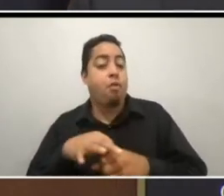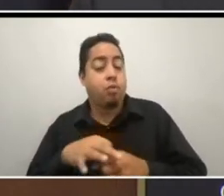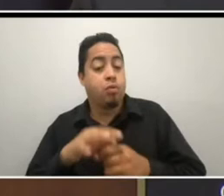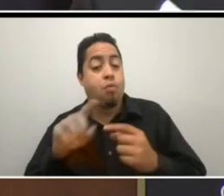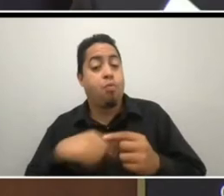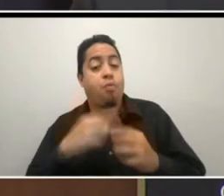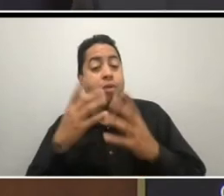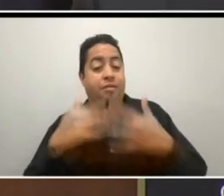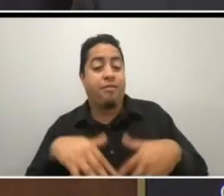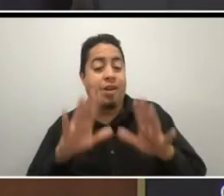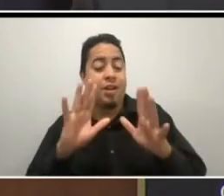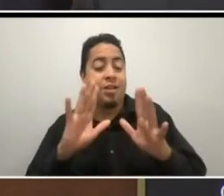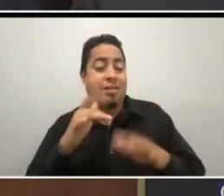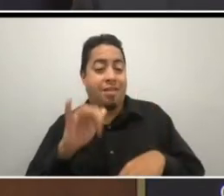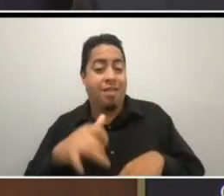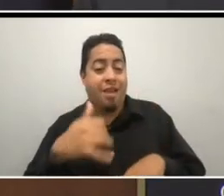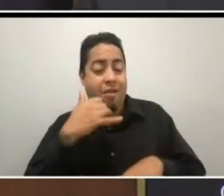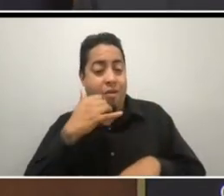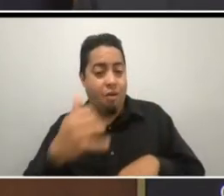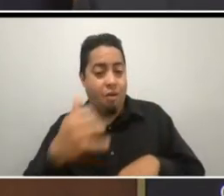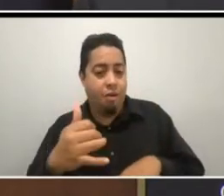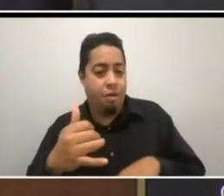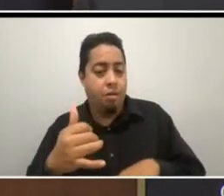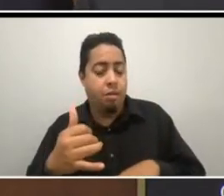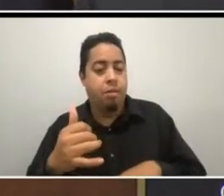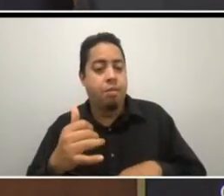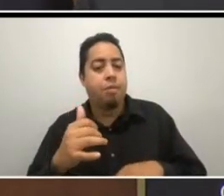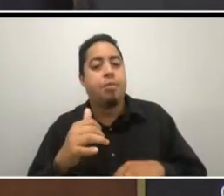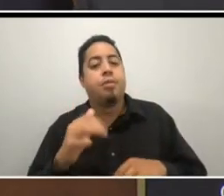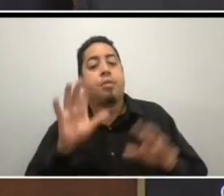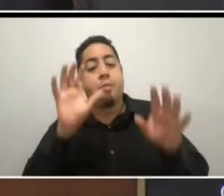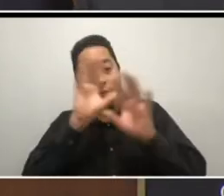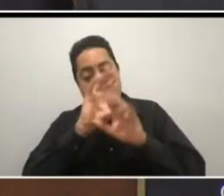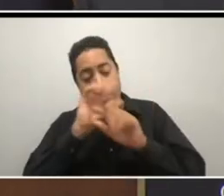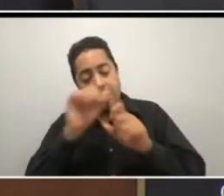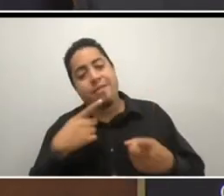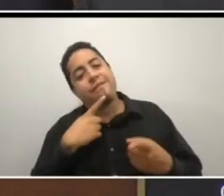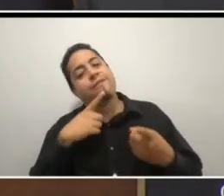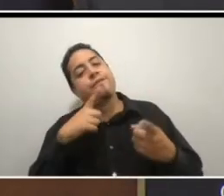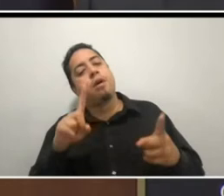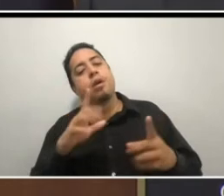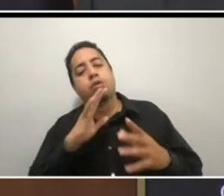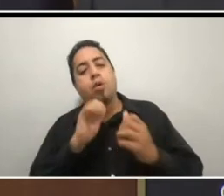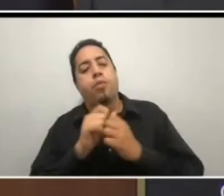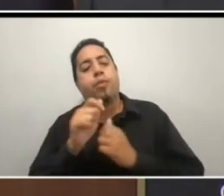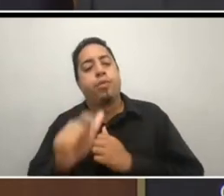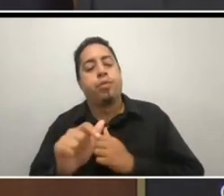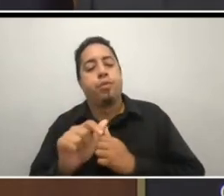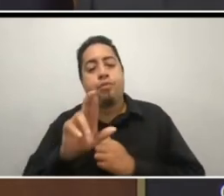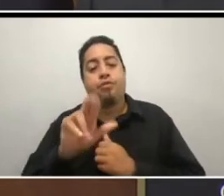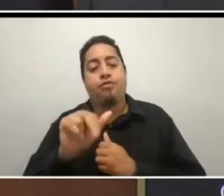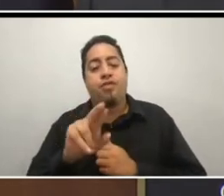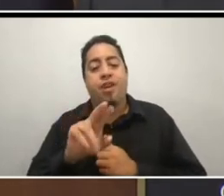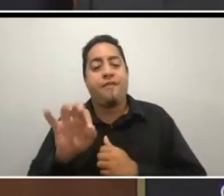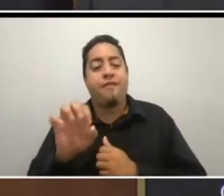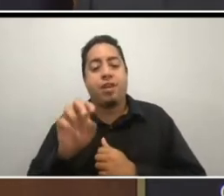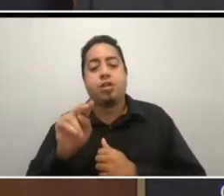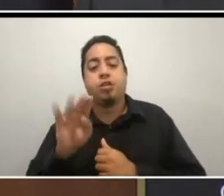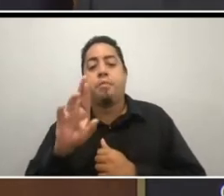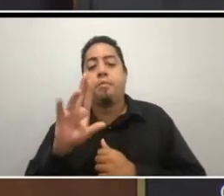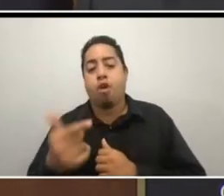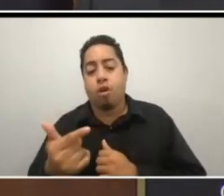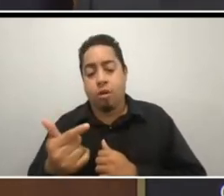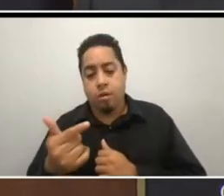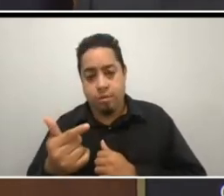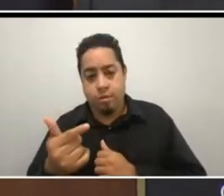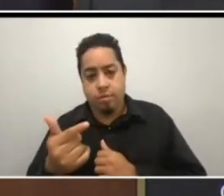Francis Watson, the president was finally able to speak with you, Secretary Raffensperger. Bear in mind, as we discuss this call today, that by